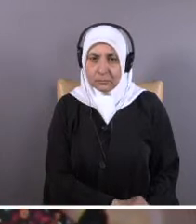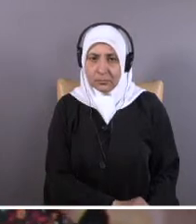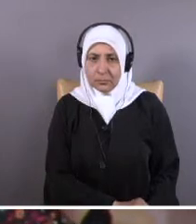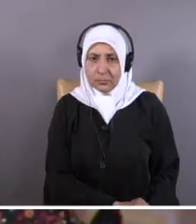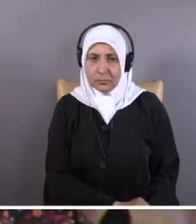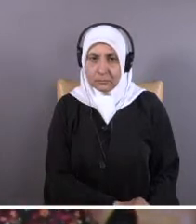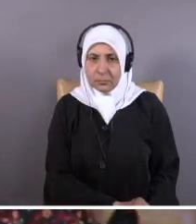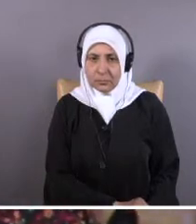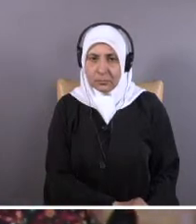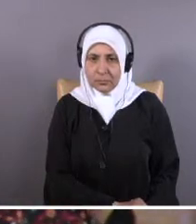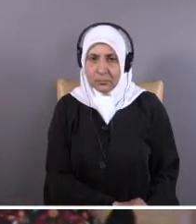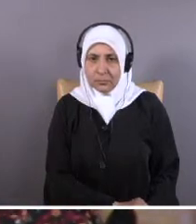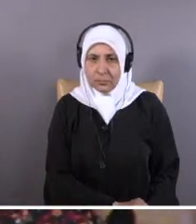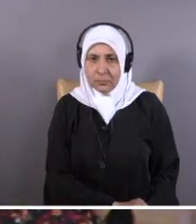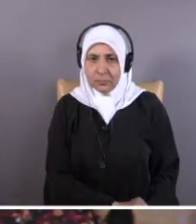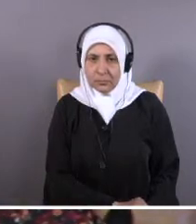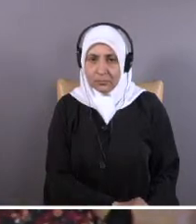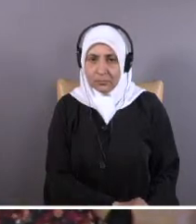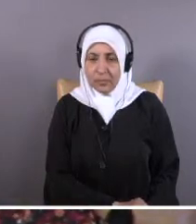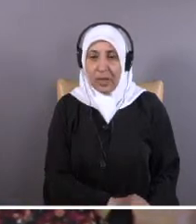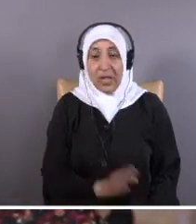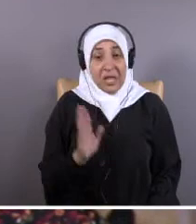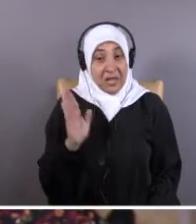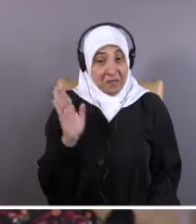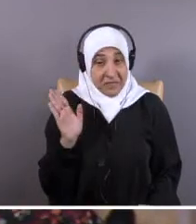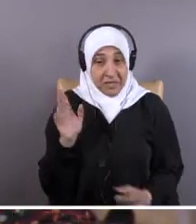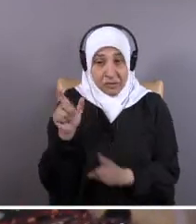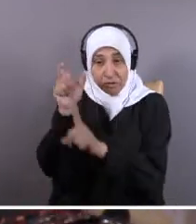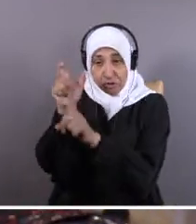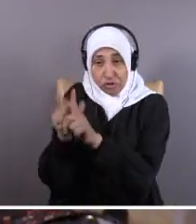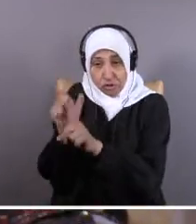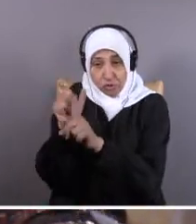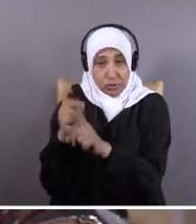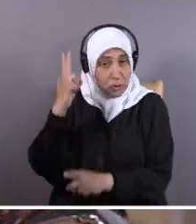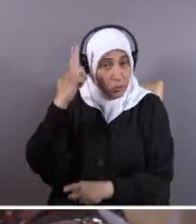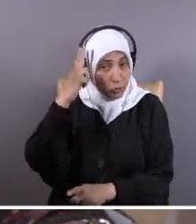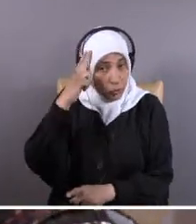that was going back and forth.